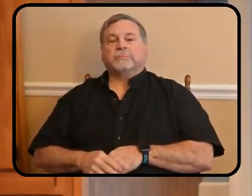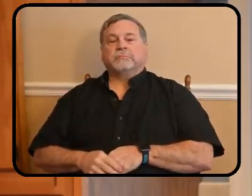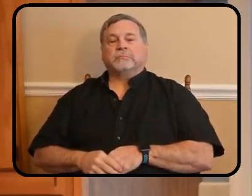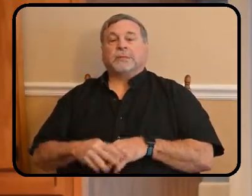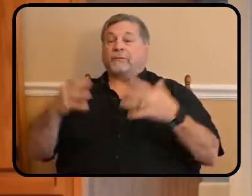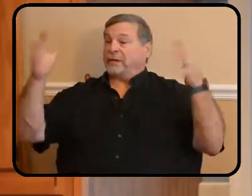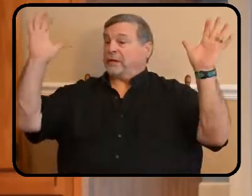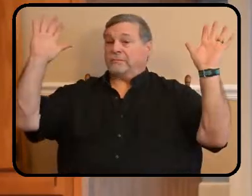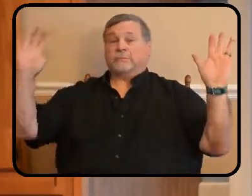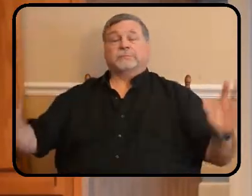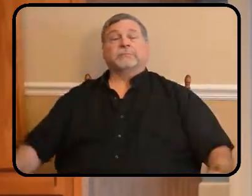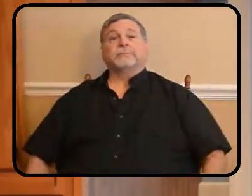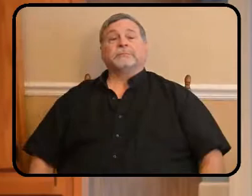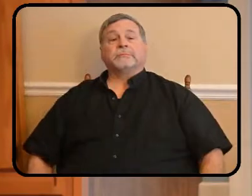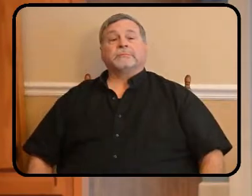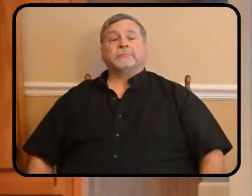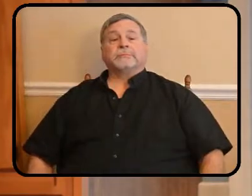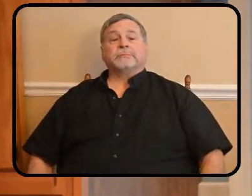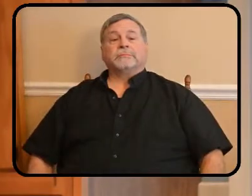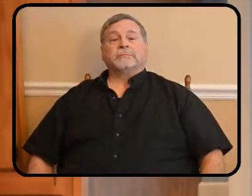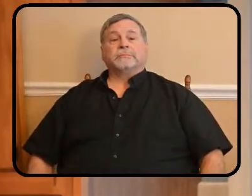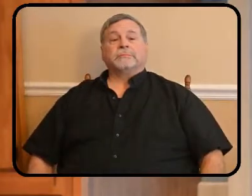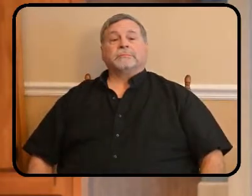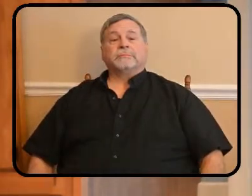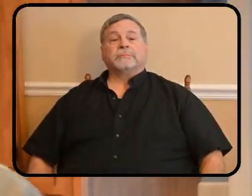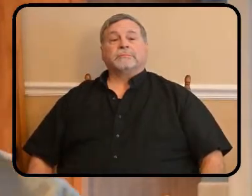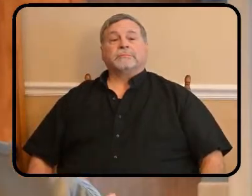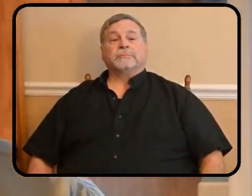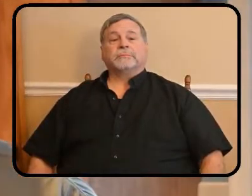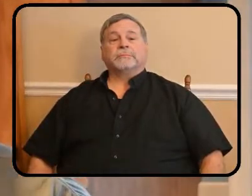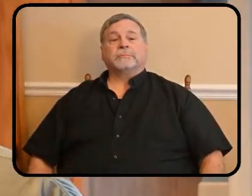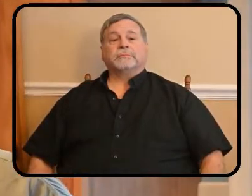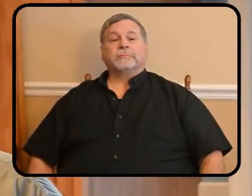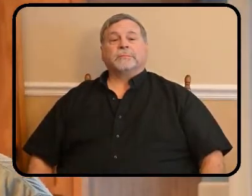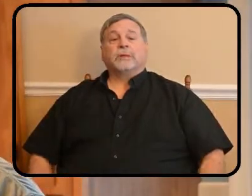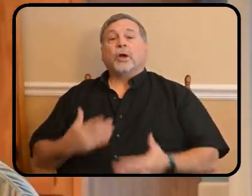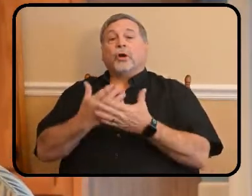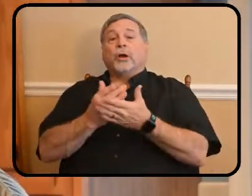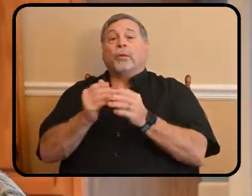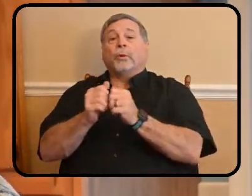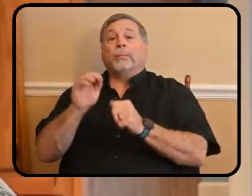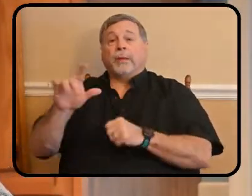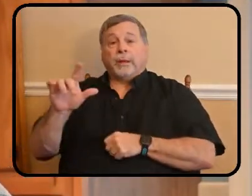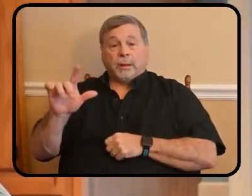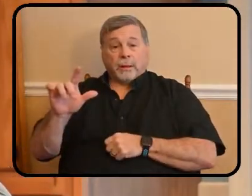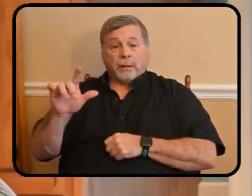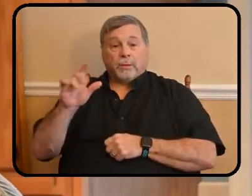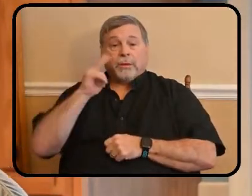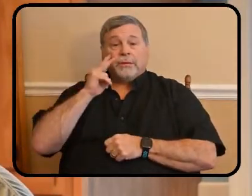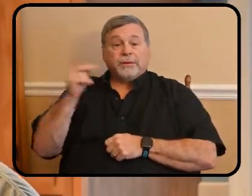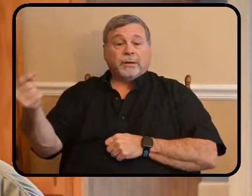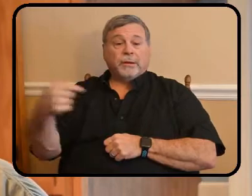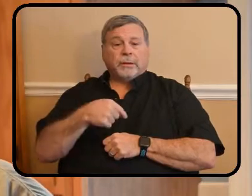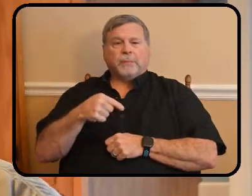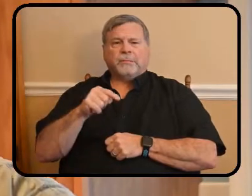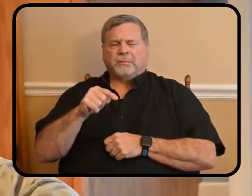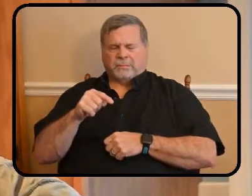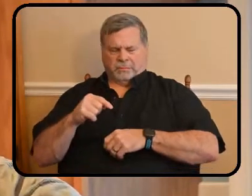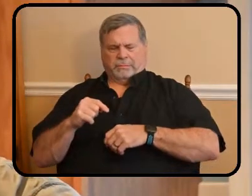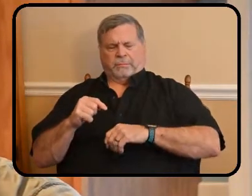And we're done. So again, Cooking with Bill. We'll see you back here in